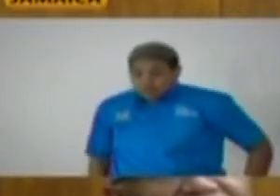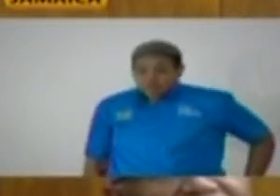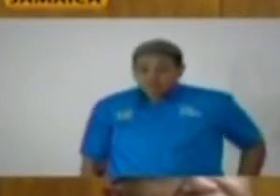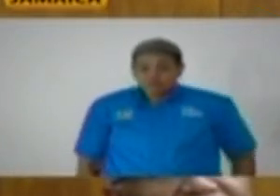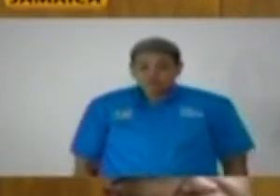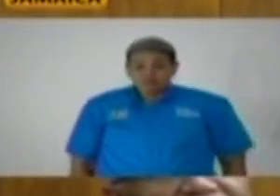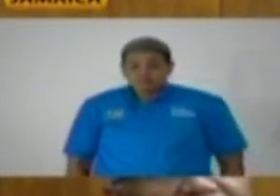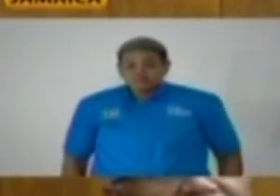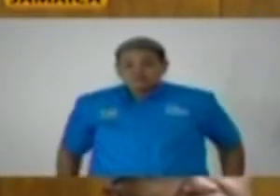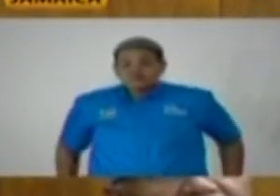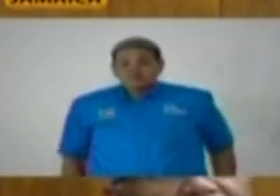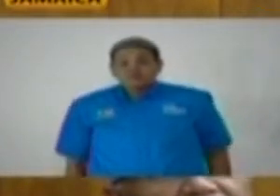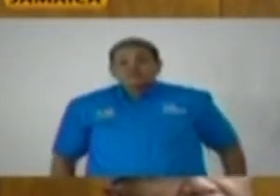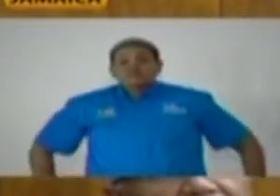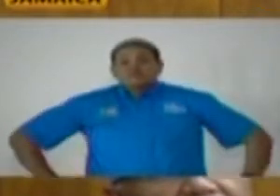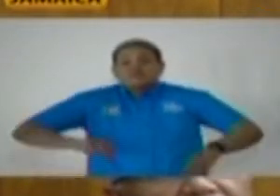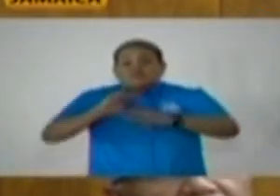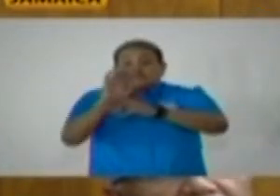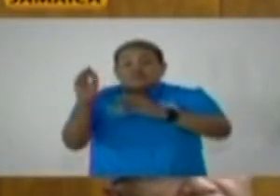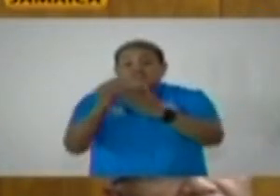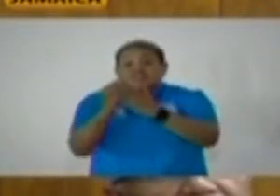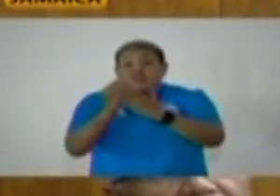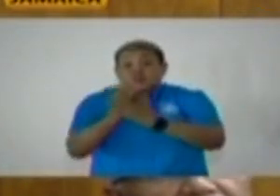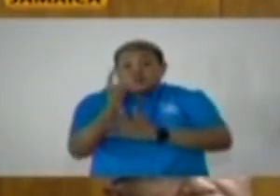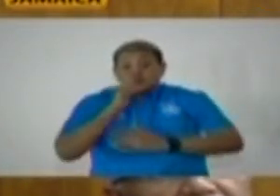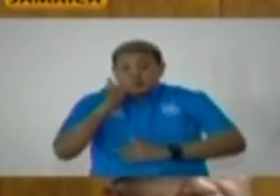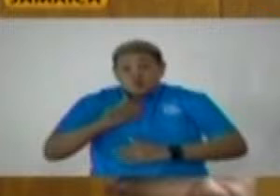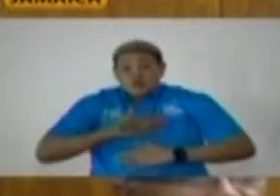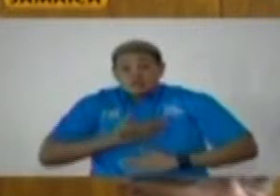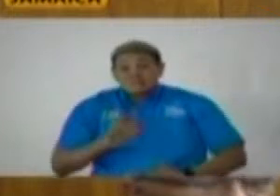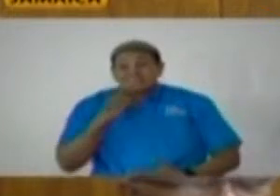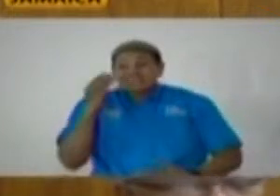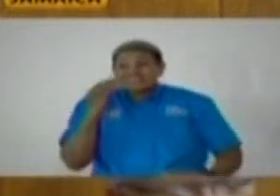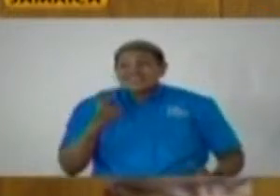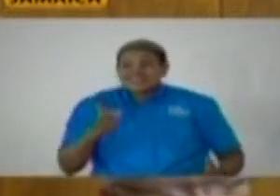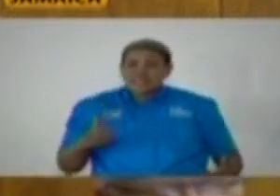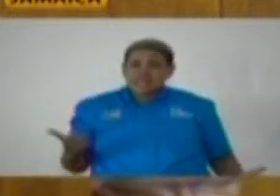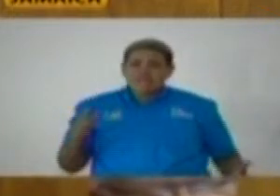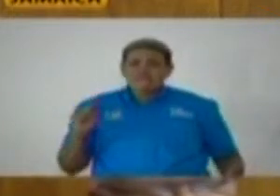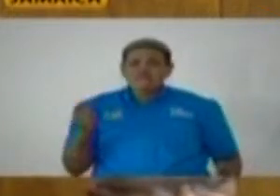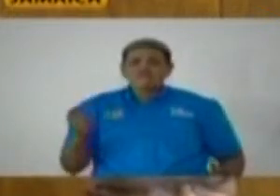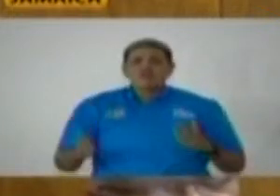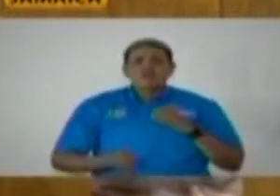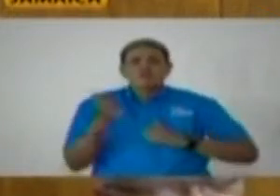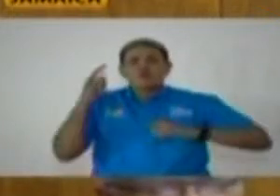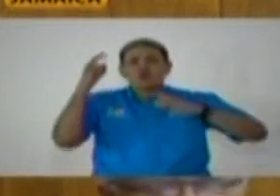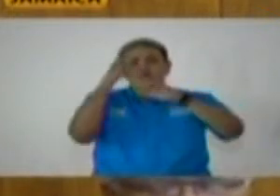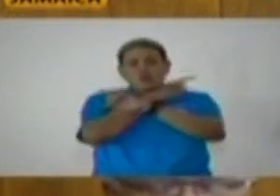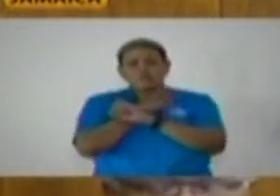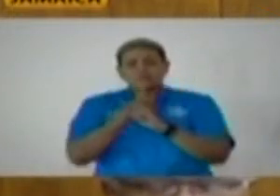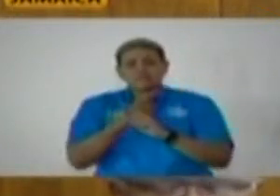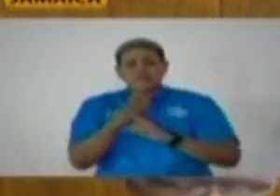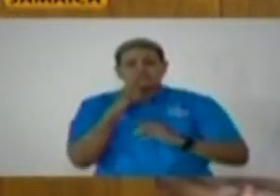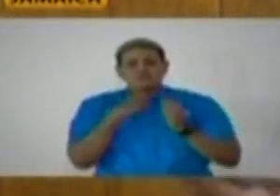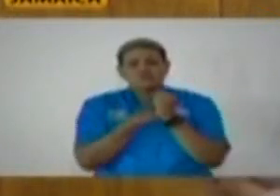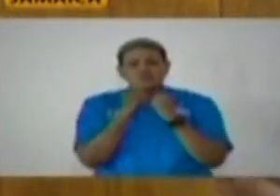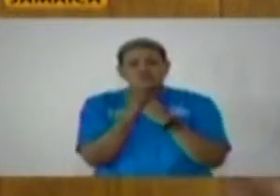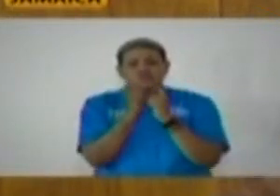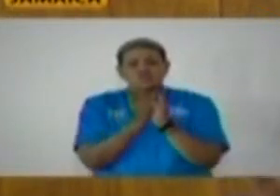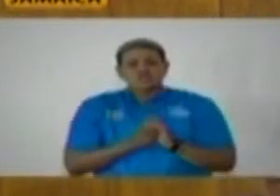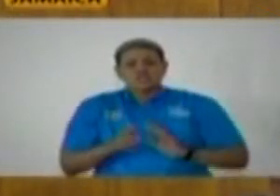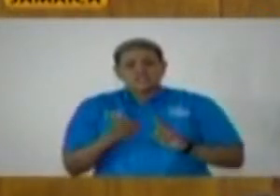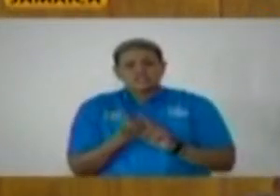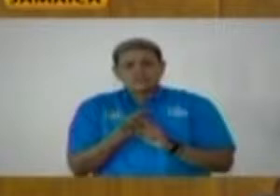The Minister of Finance, by his own admission, has said this is the largest and the most complex restructuring